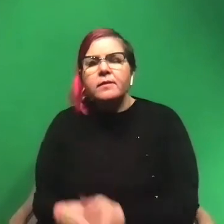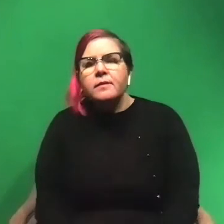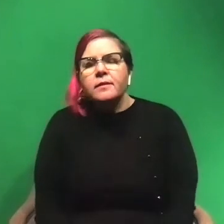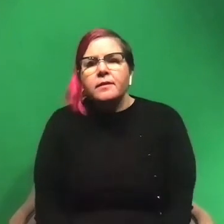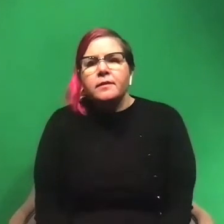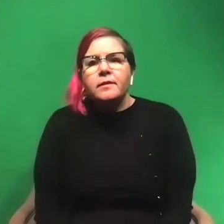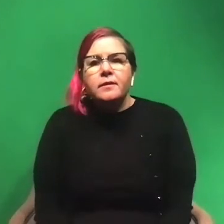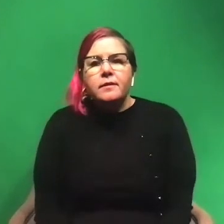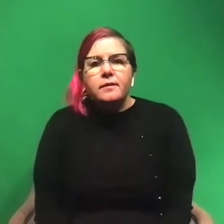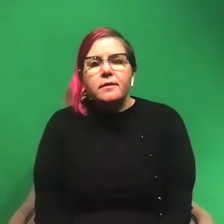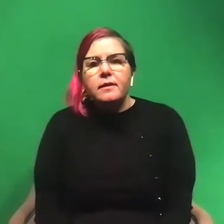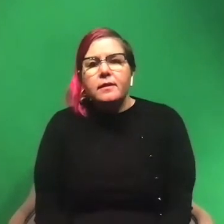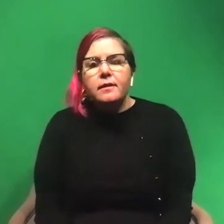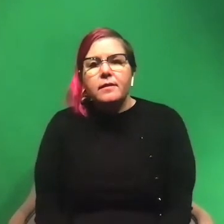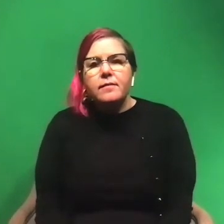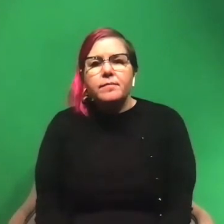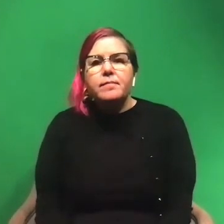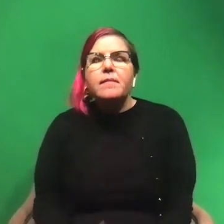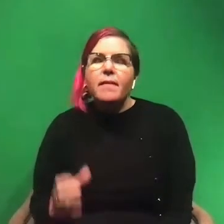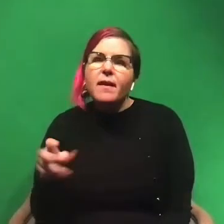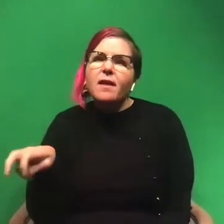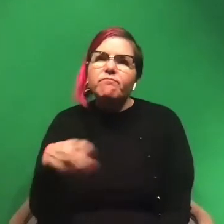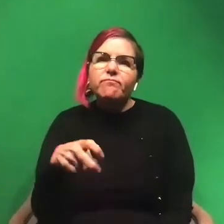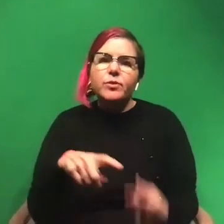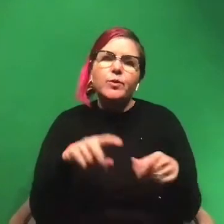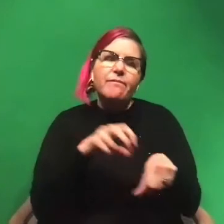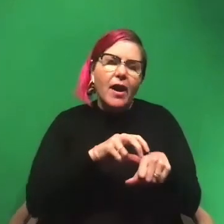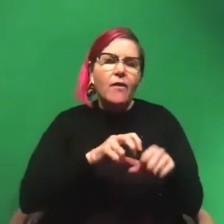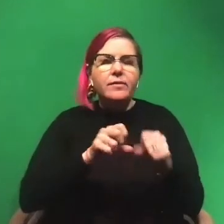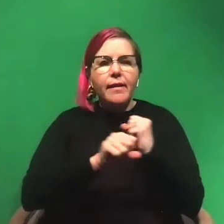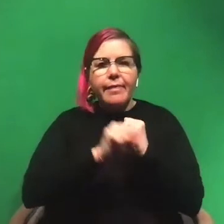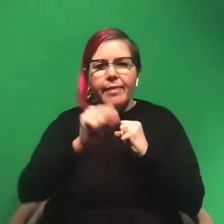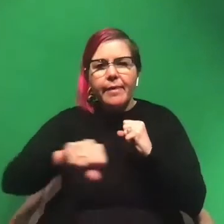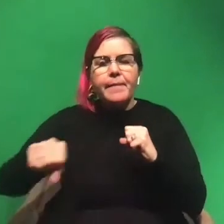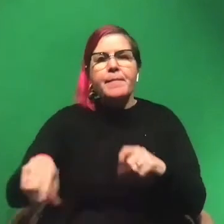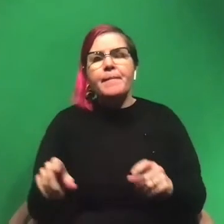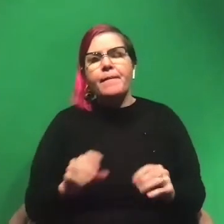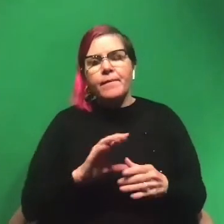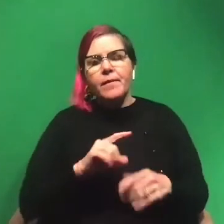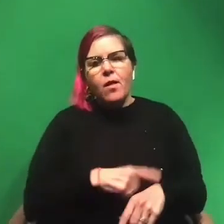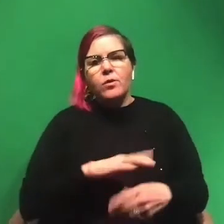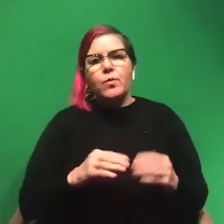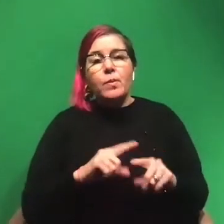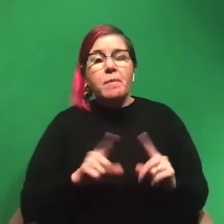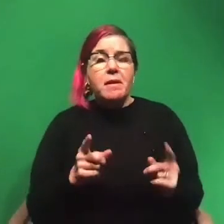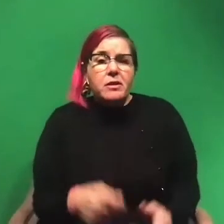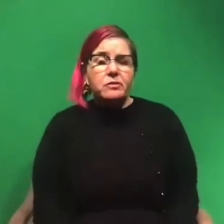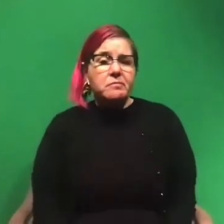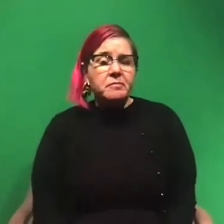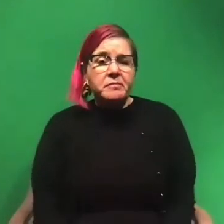and then I went into studying viruses, and that's a long story. But yeah, I think it was just